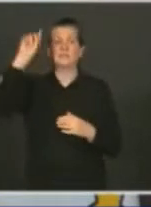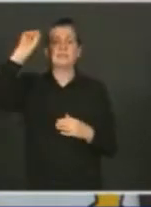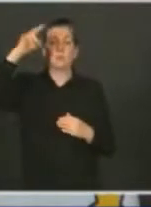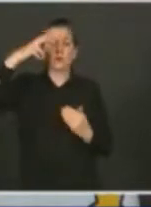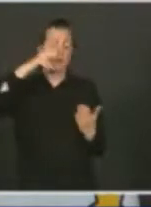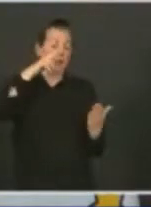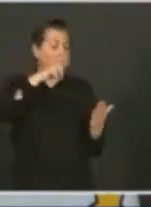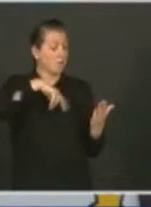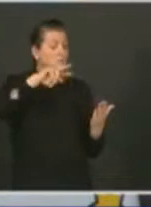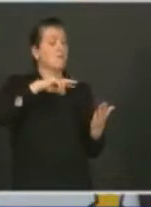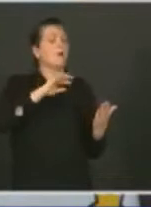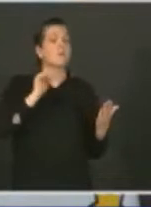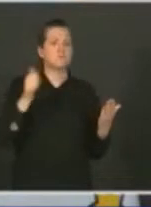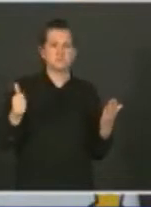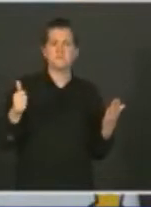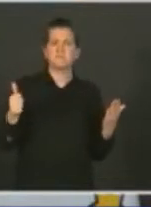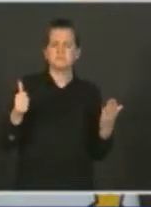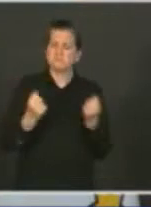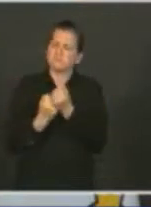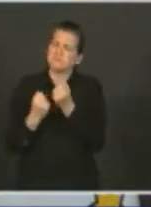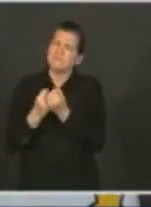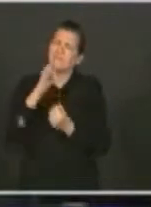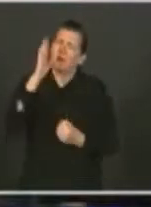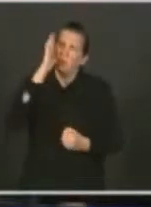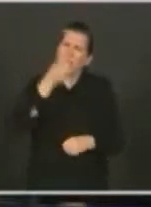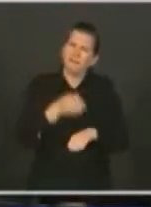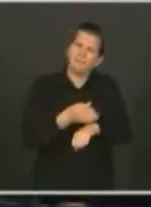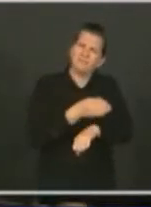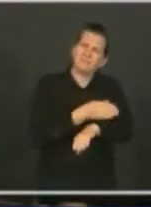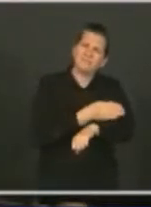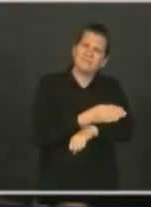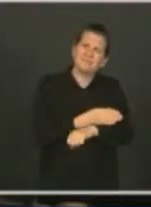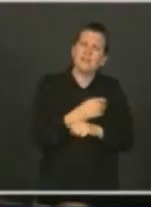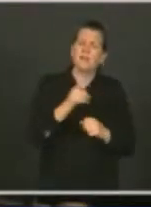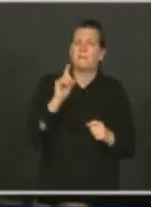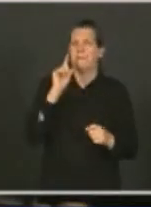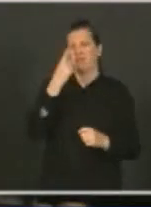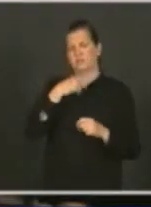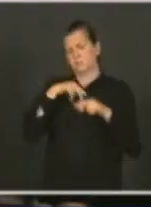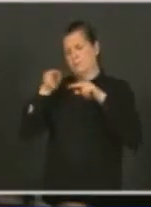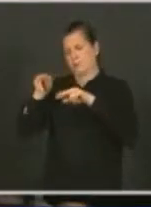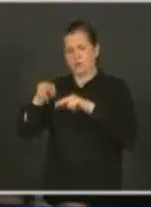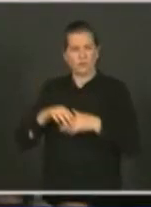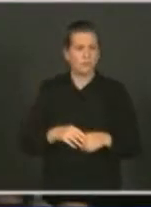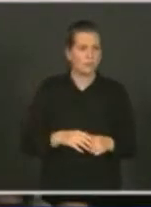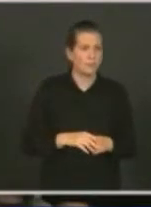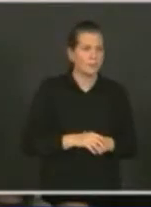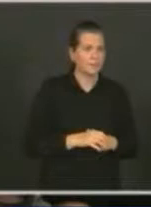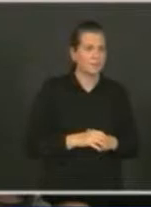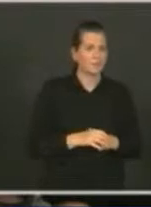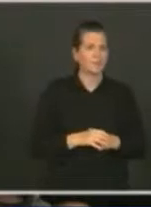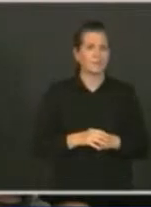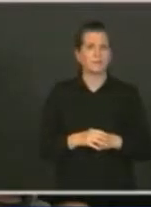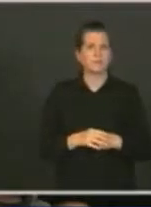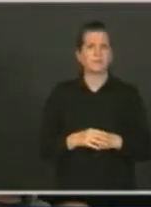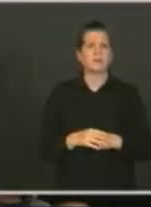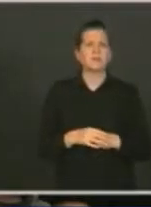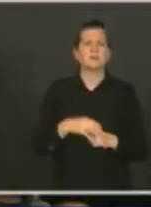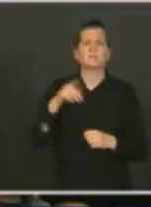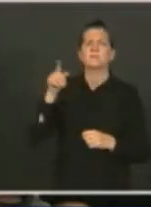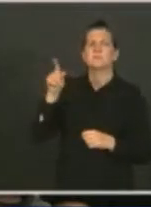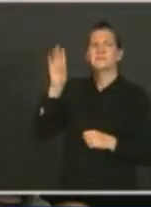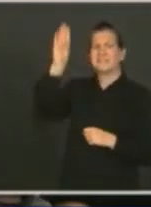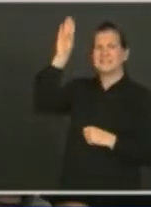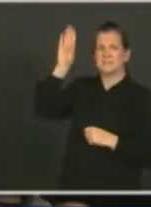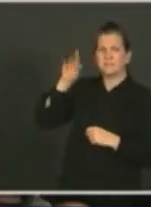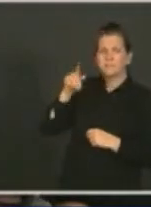it's going to get better and better and better. Governor, you mentioned healthcare workers would have priority for vaccines.